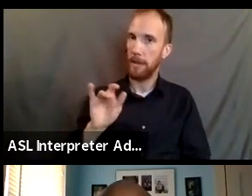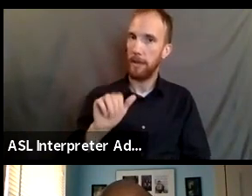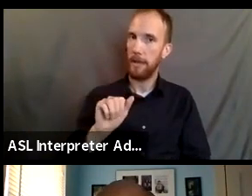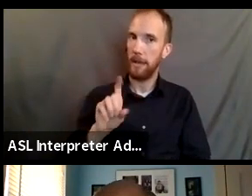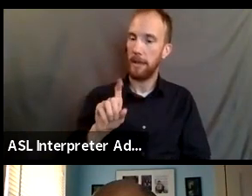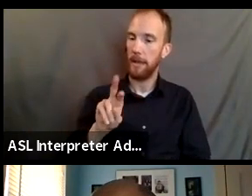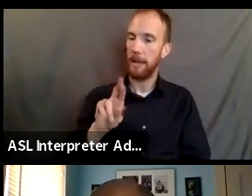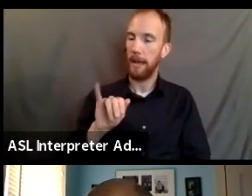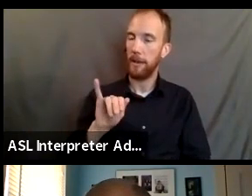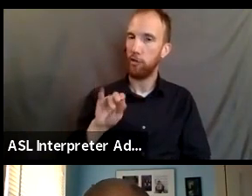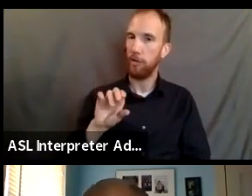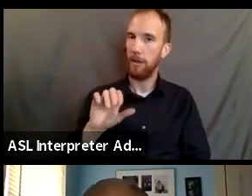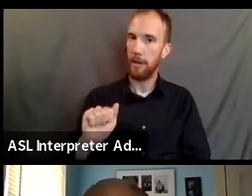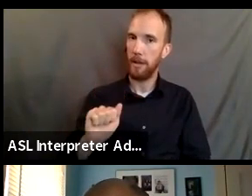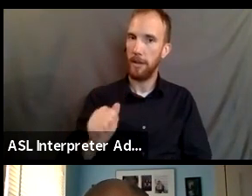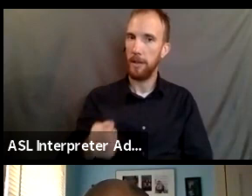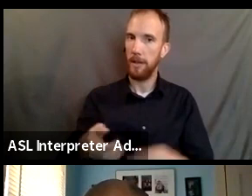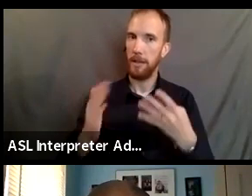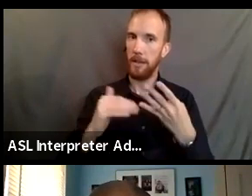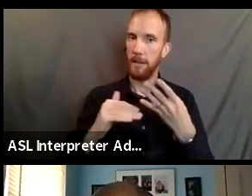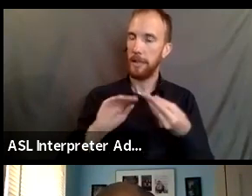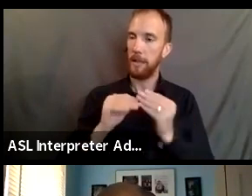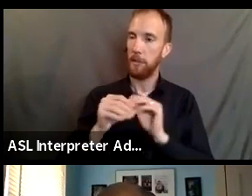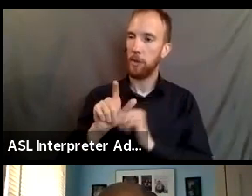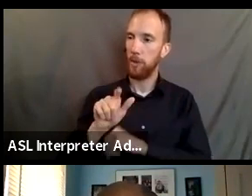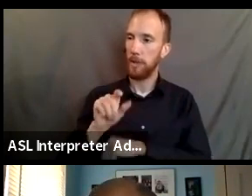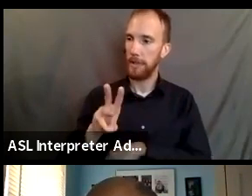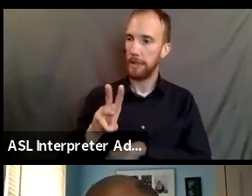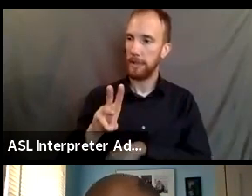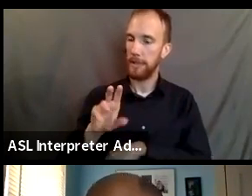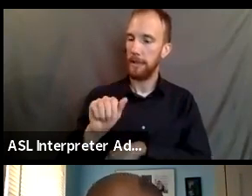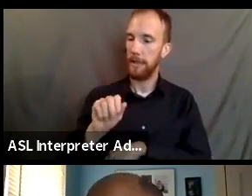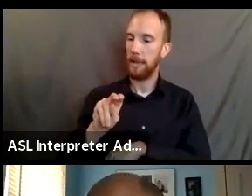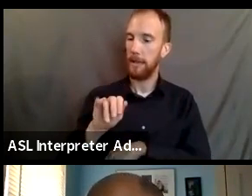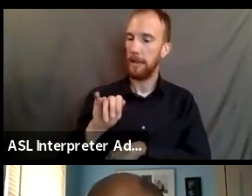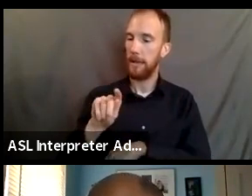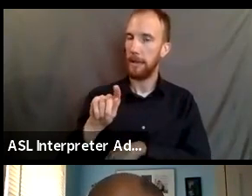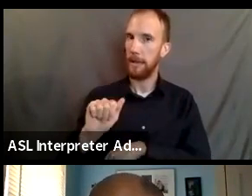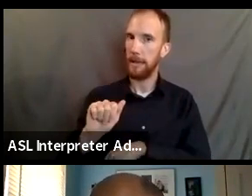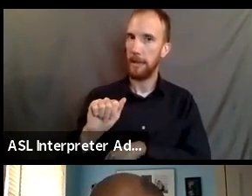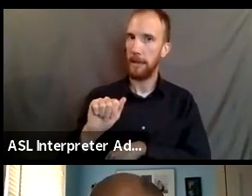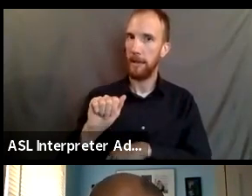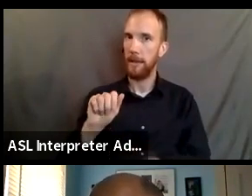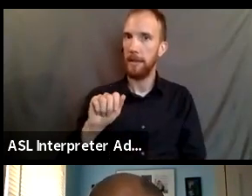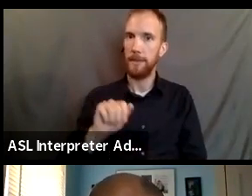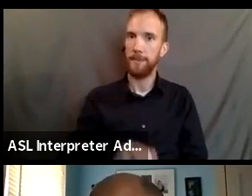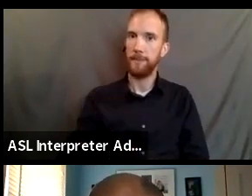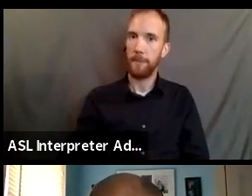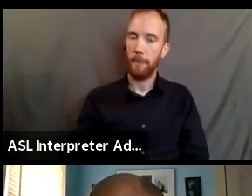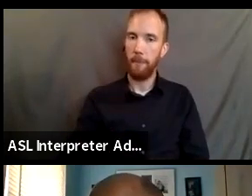karazlick followed by speaker 26 anita nicasik